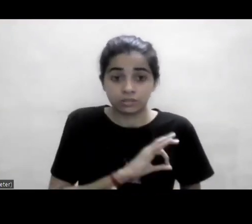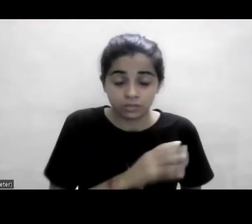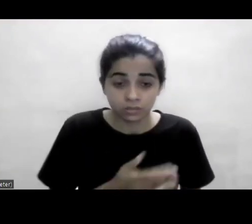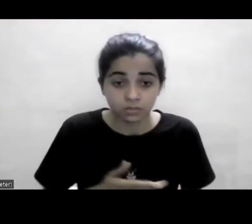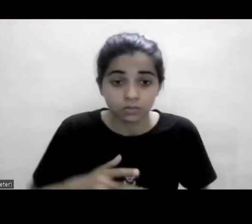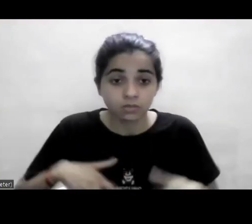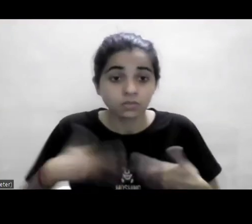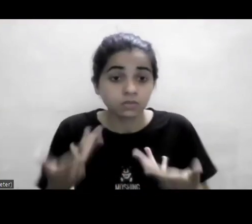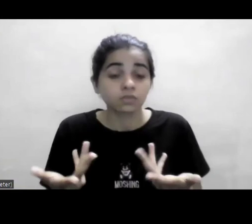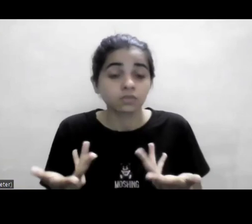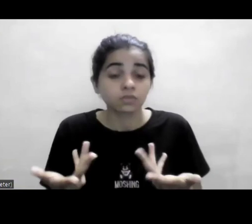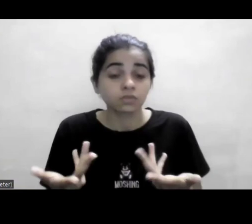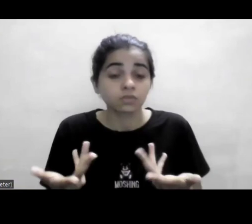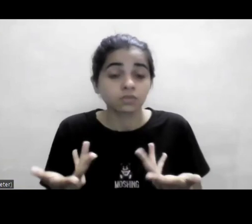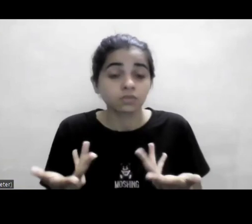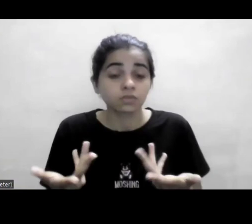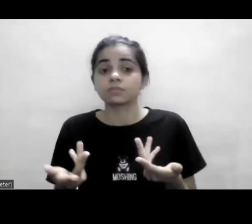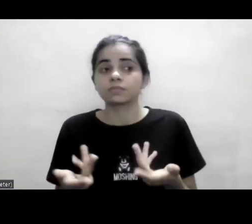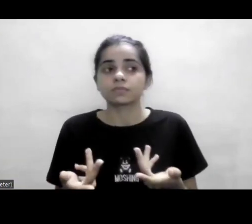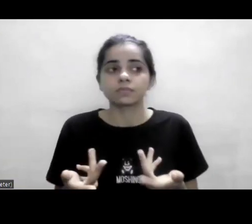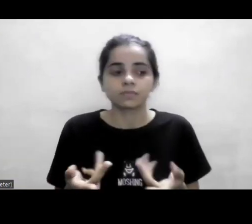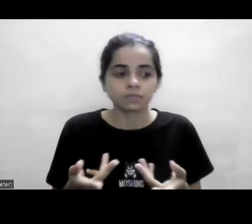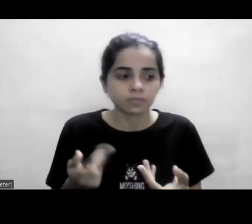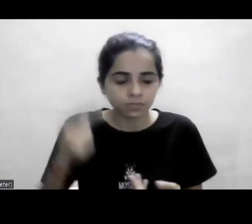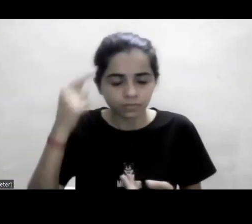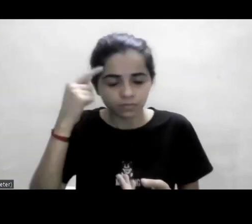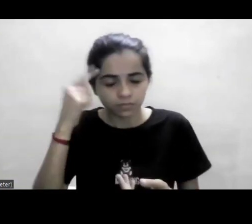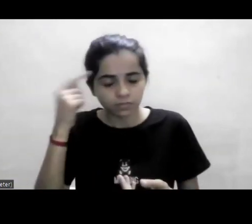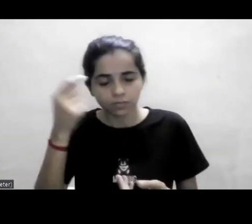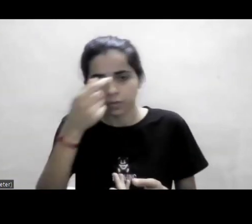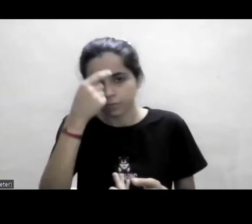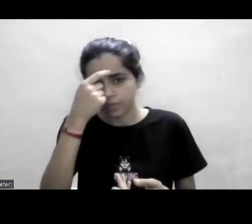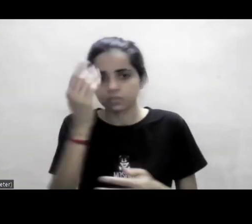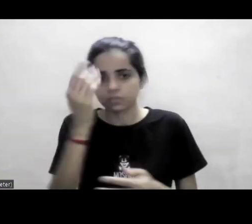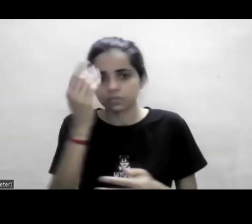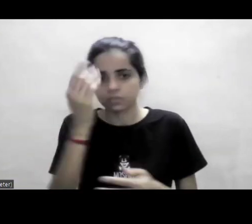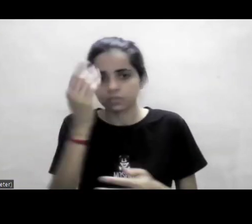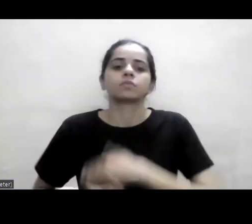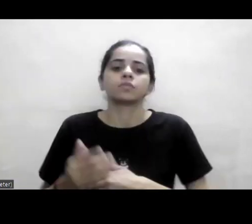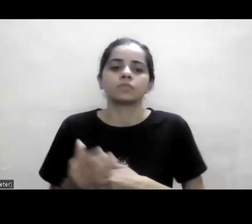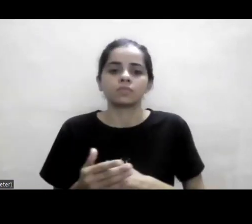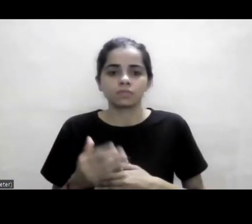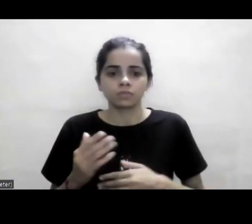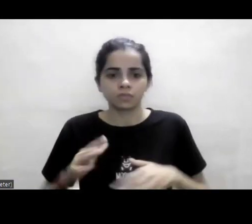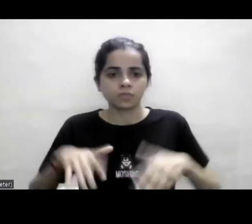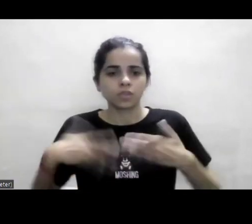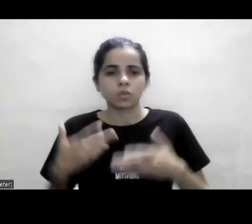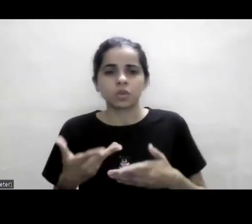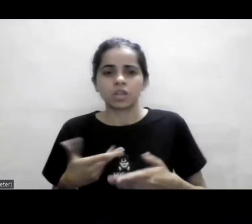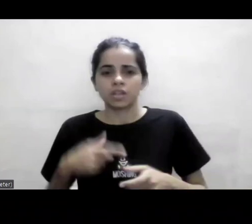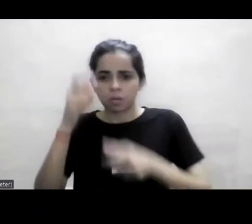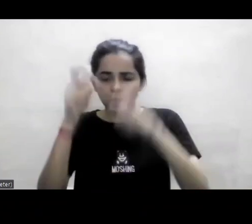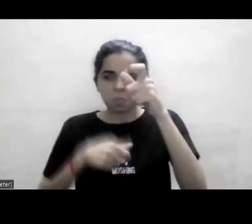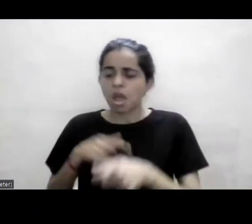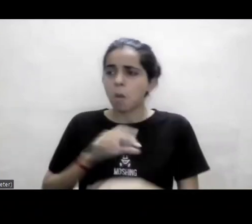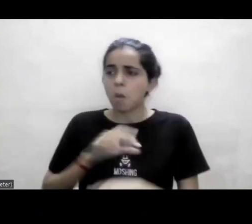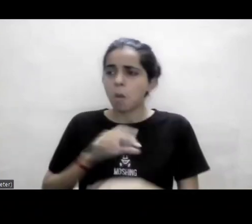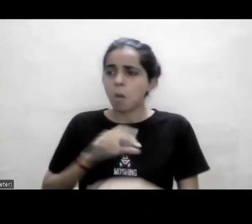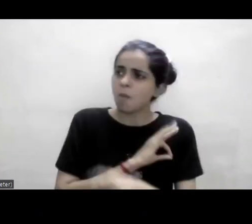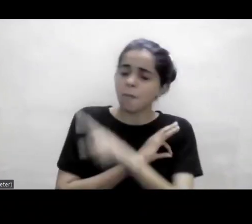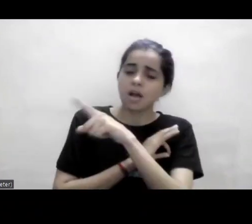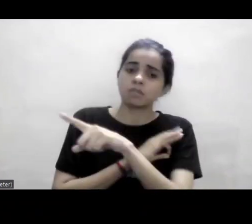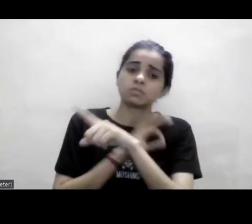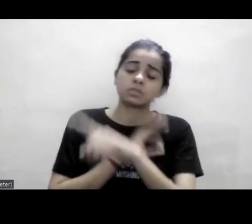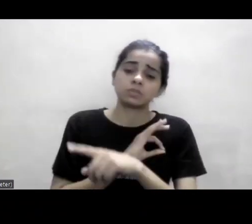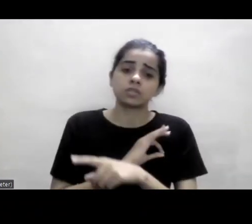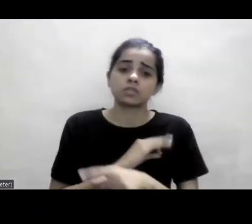it was kind of a like mental disability. Probably obsessive compulsive disorder,